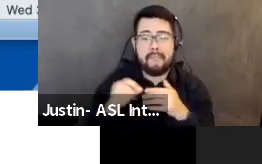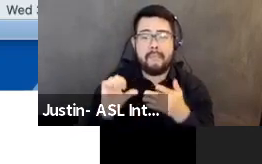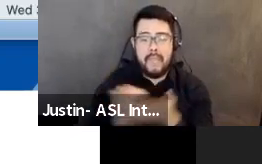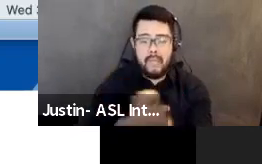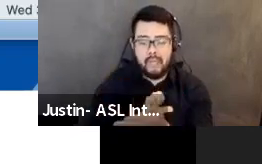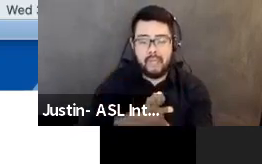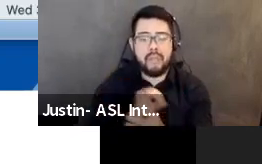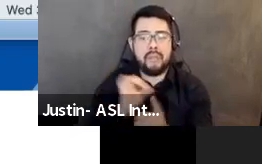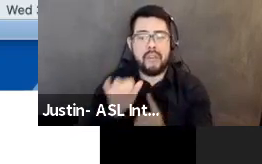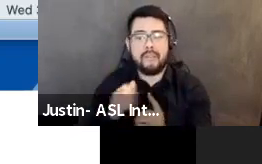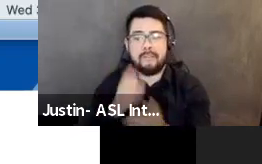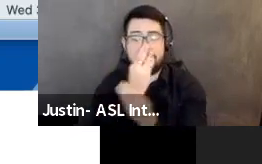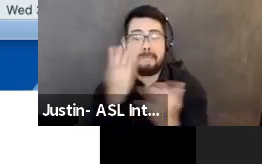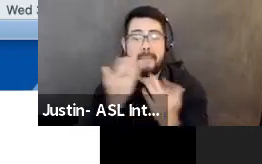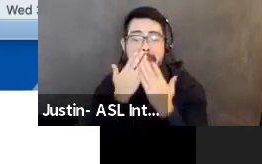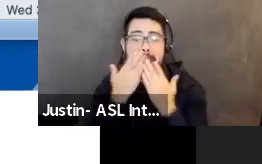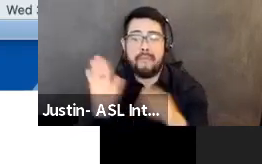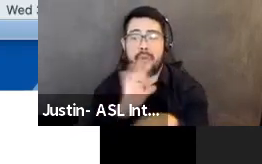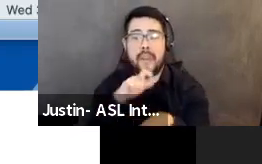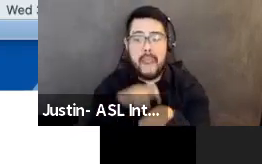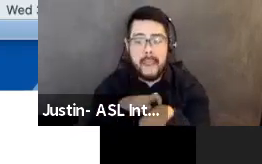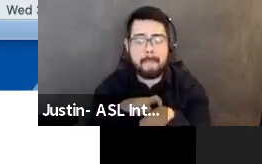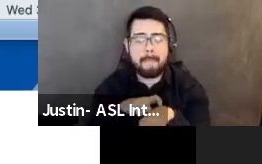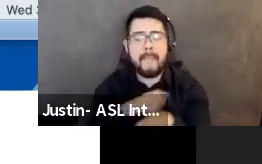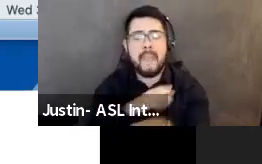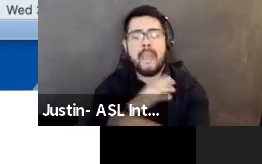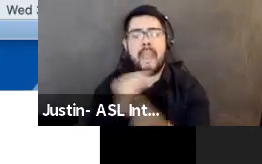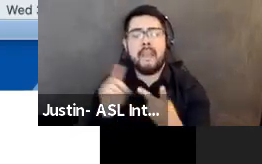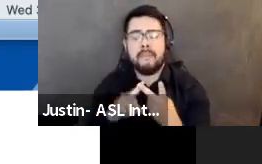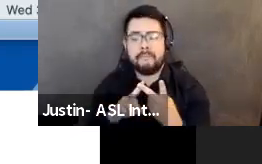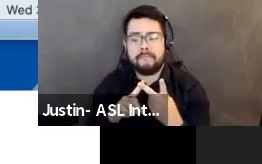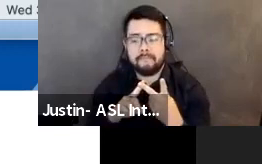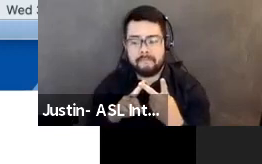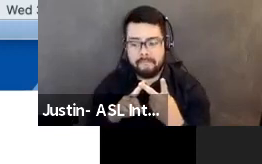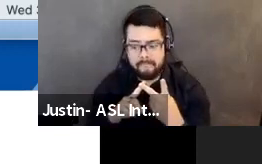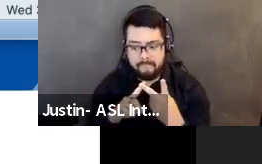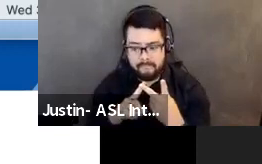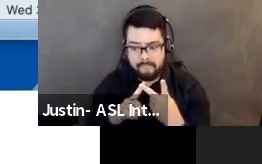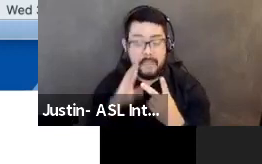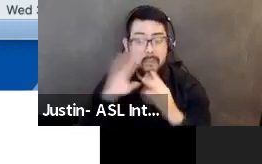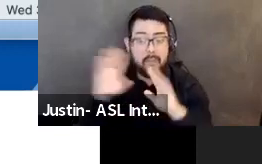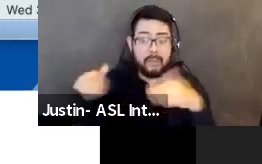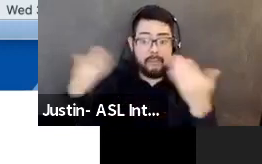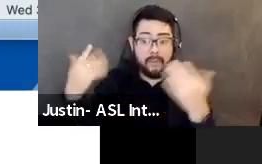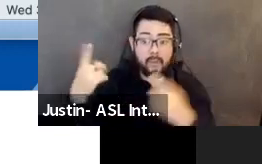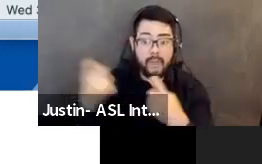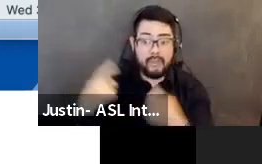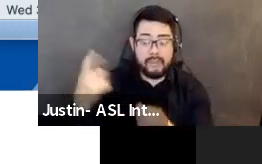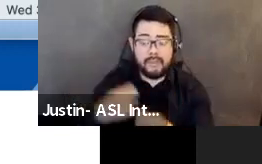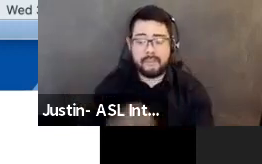which is thank you for your time and i'll open it up to questions